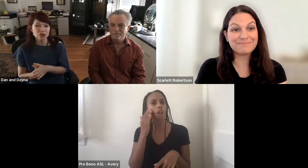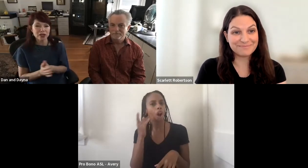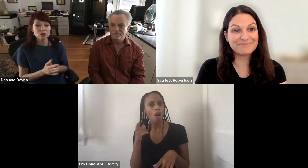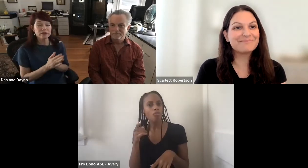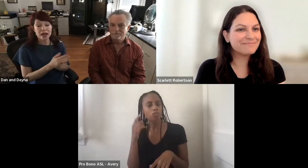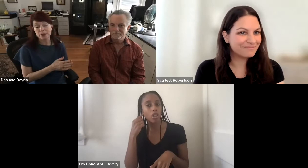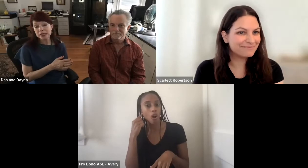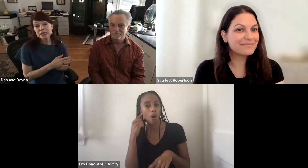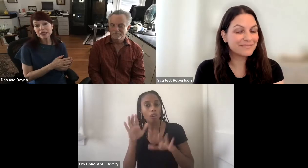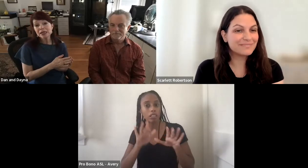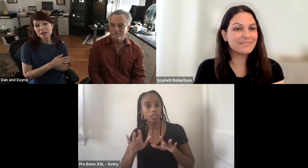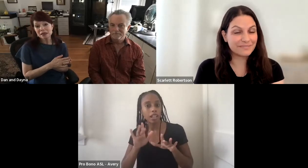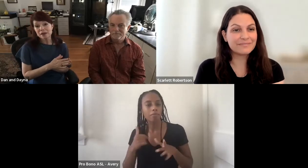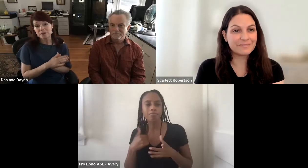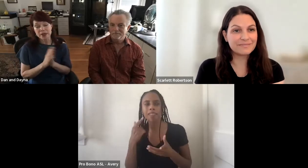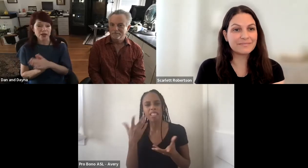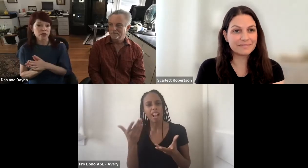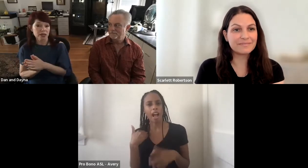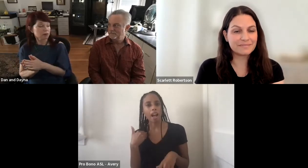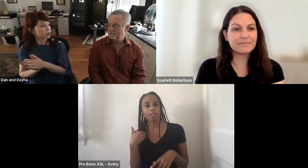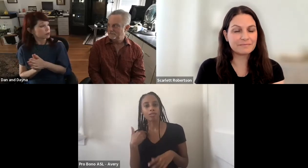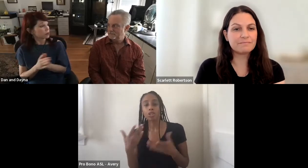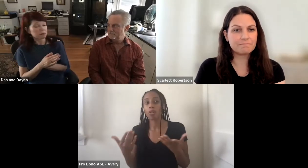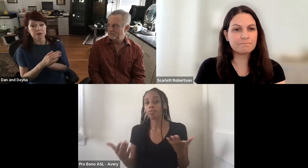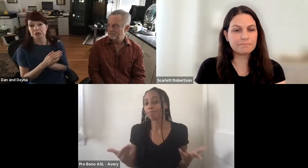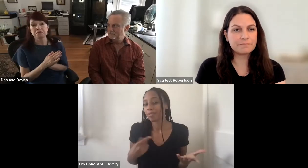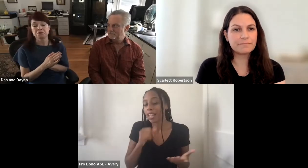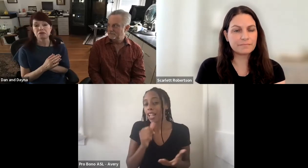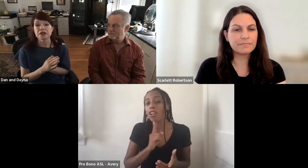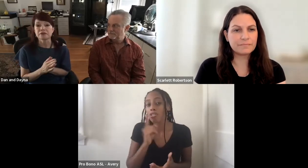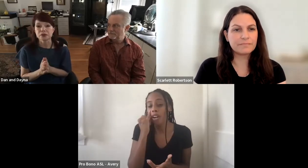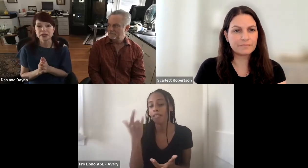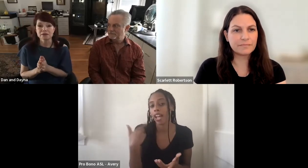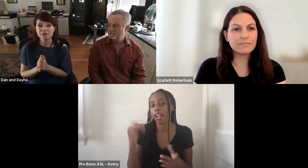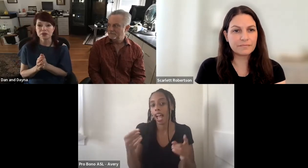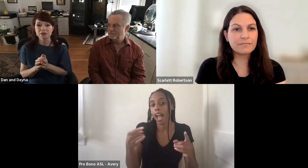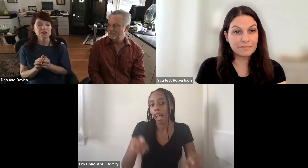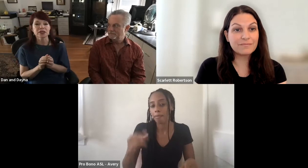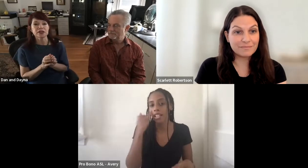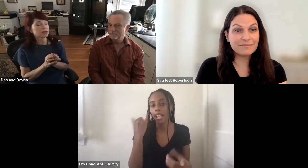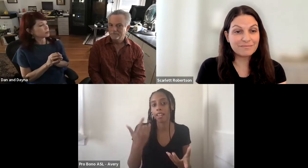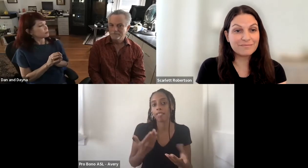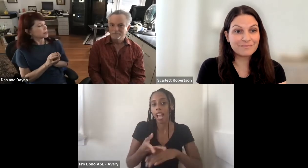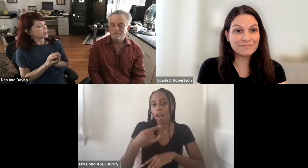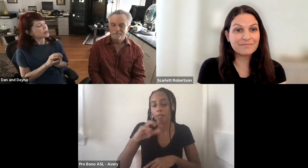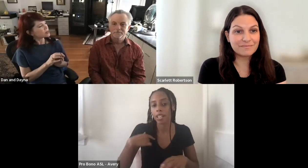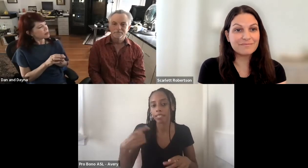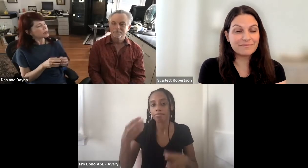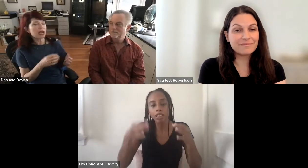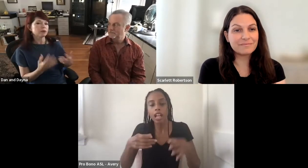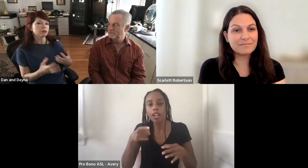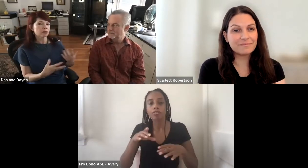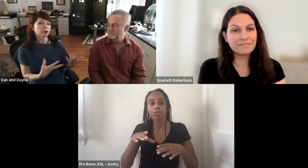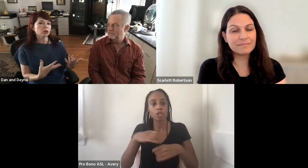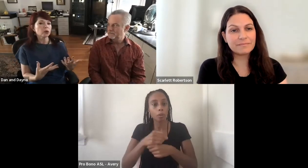not sure that would have happened had we interviewed him like right after we decided to do the piece. And the same